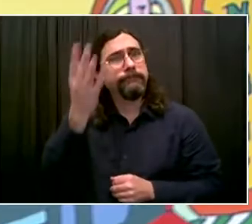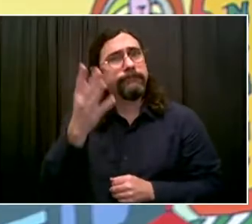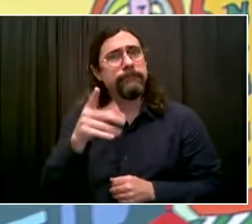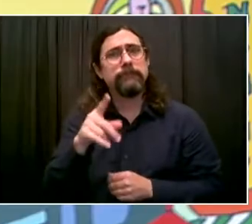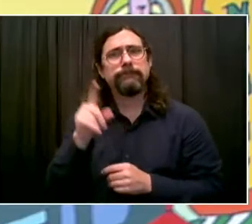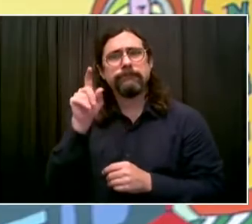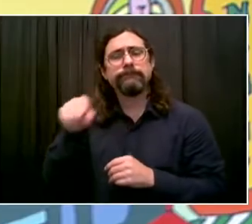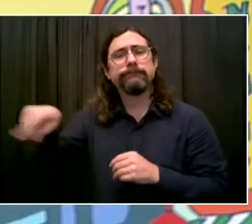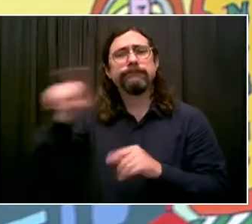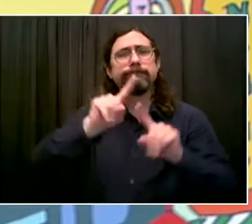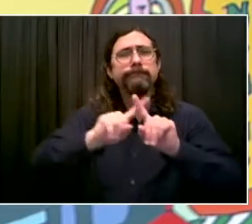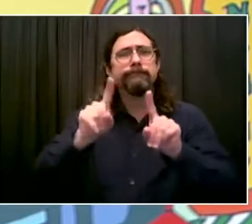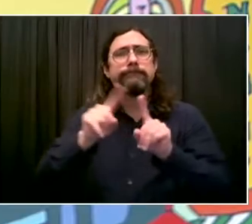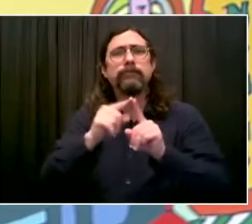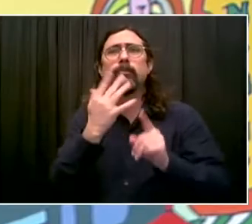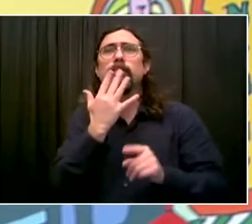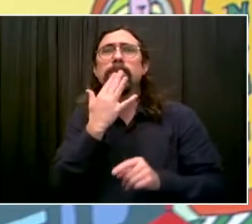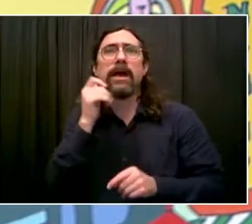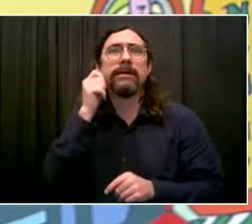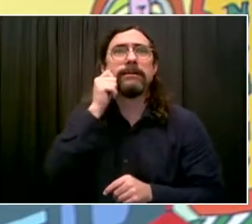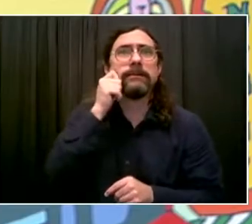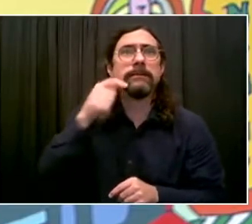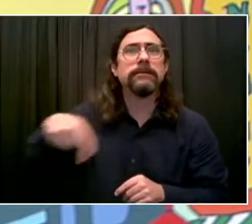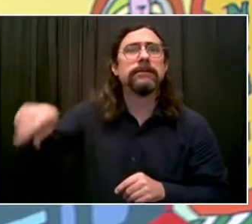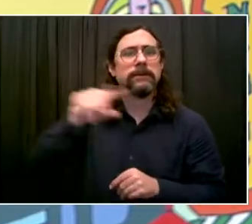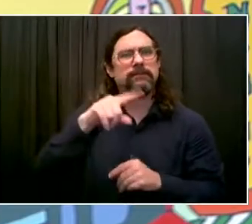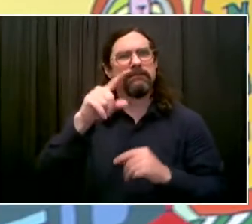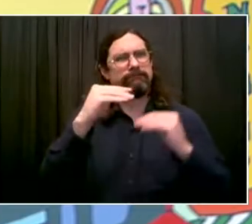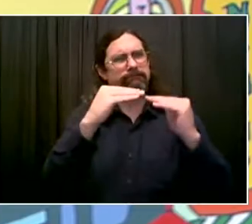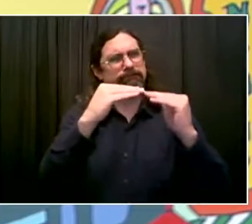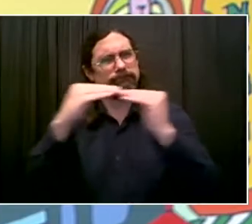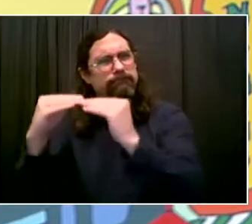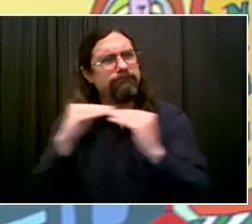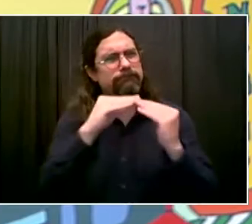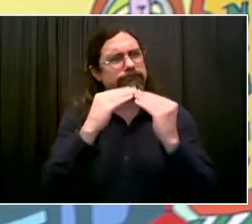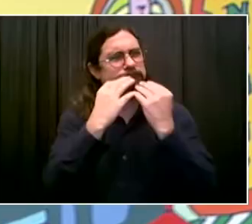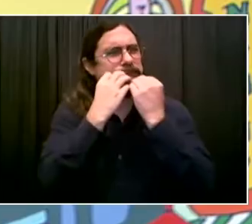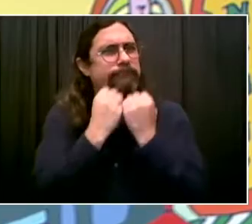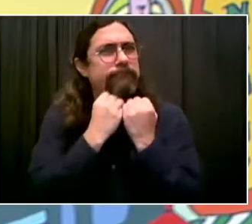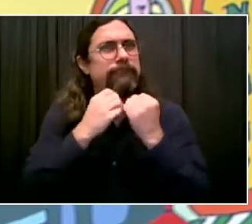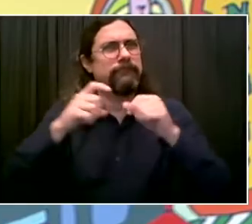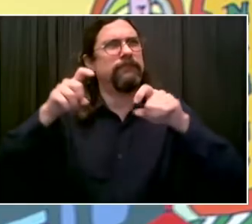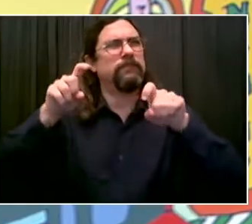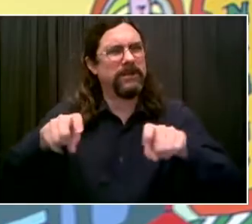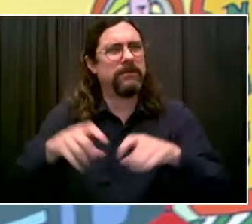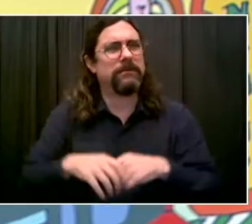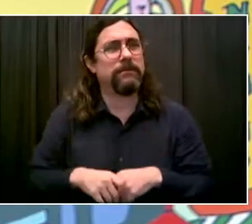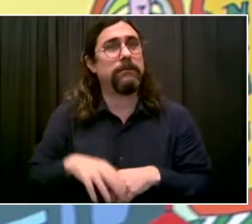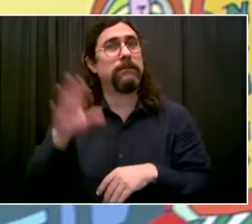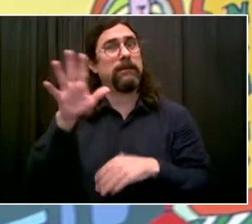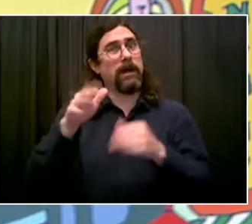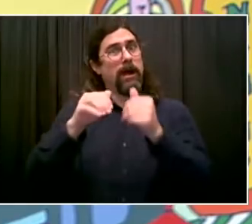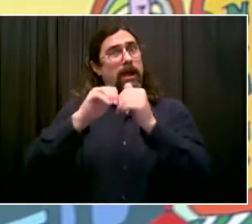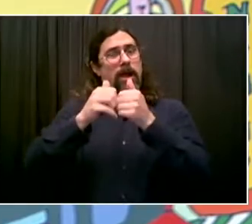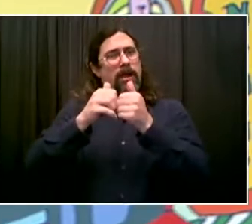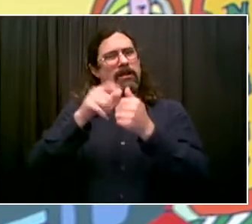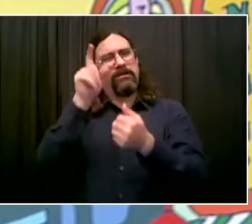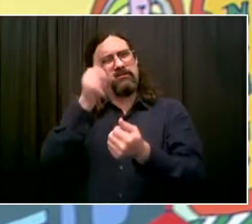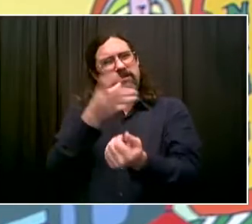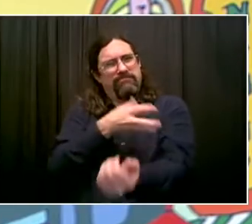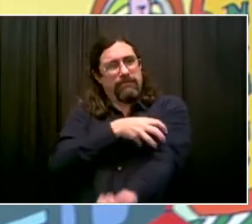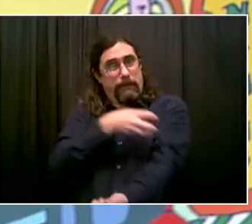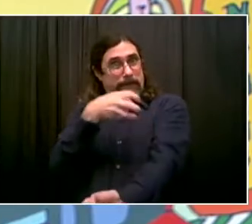hands of folks who have the lived experience and the understanding of the communities that have not gotten their fair share. Today in New York